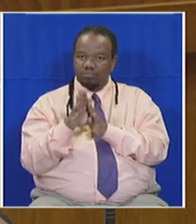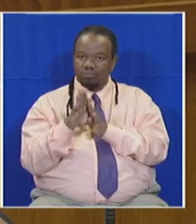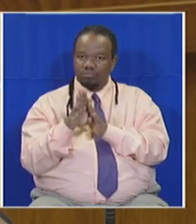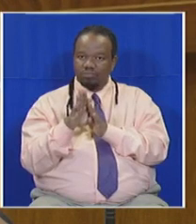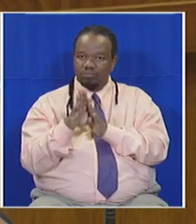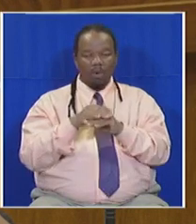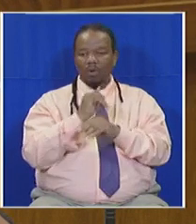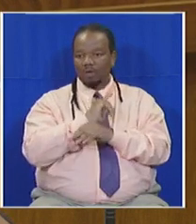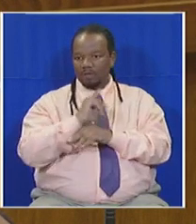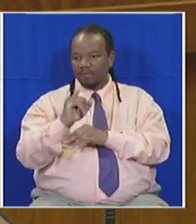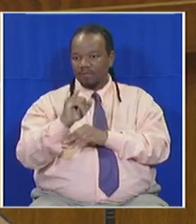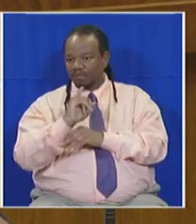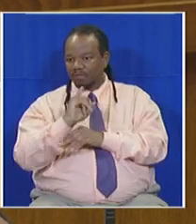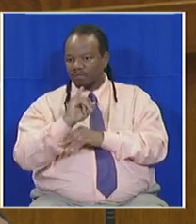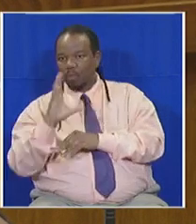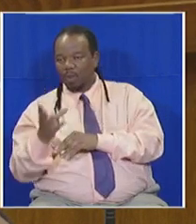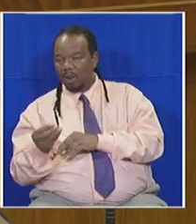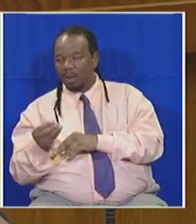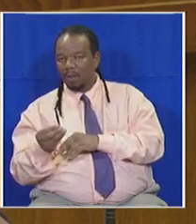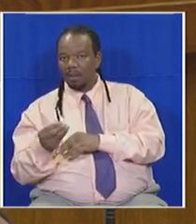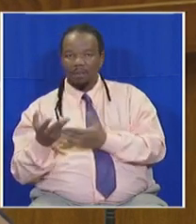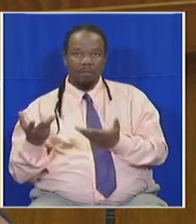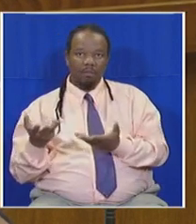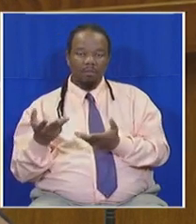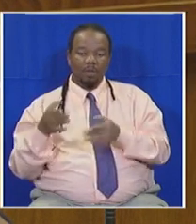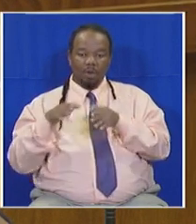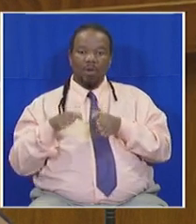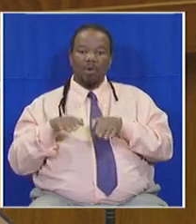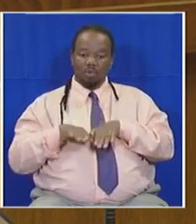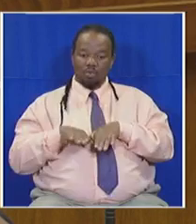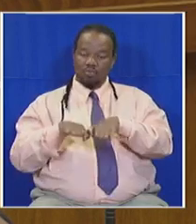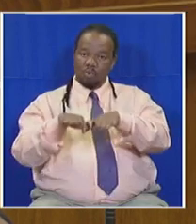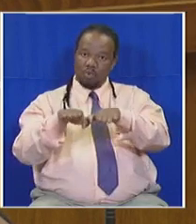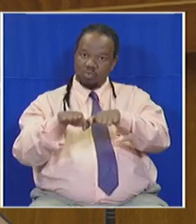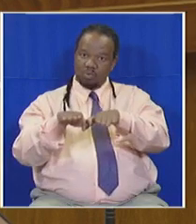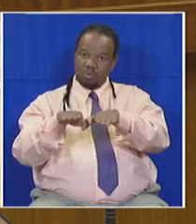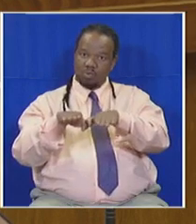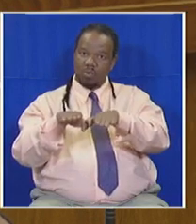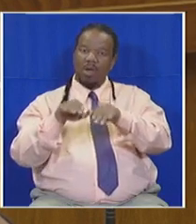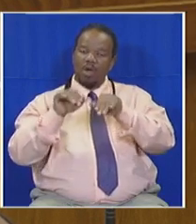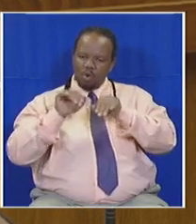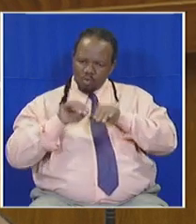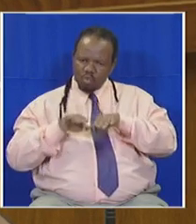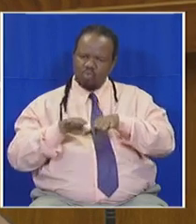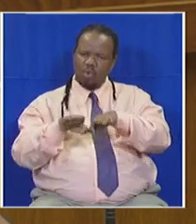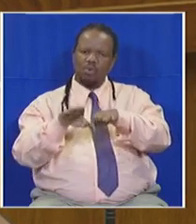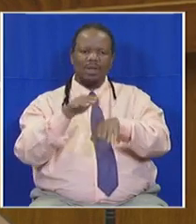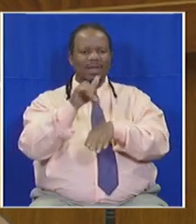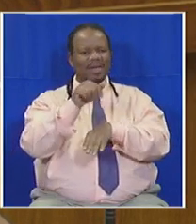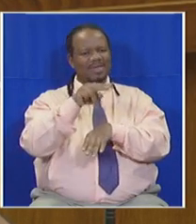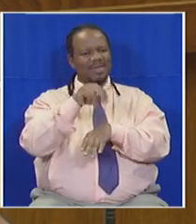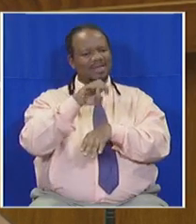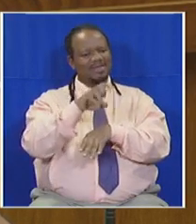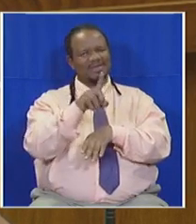in socio-economic infrastructure, in particular, roads and general community assets. Roads under ANC-led